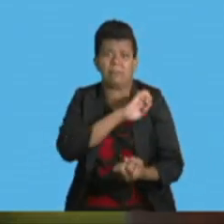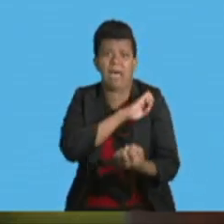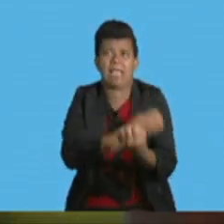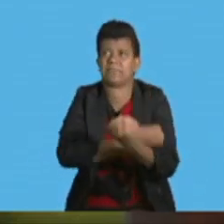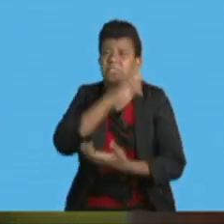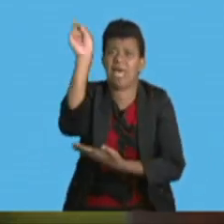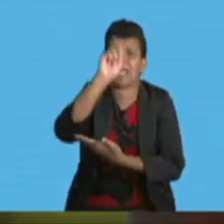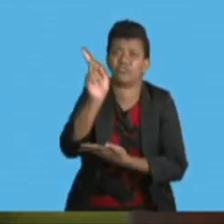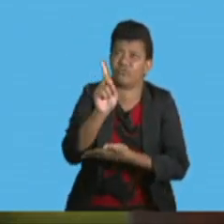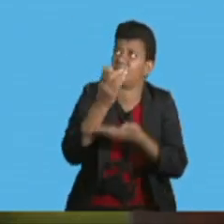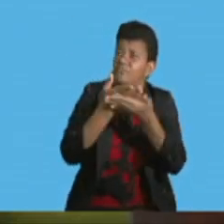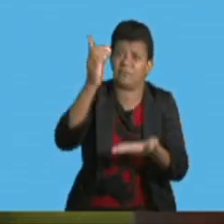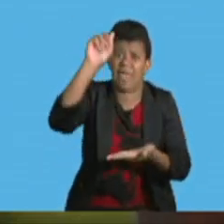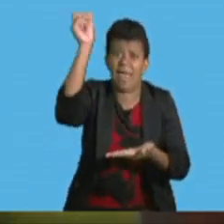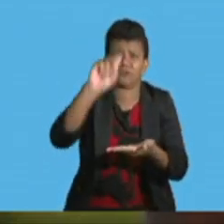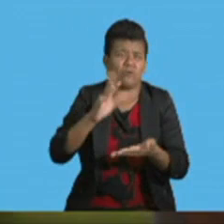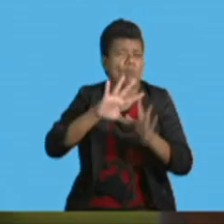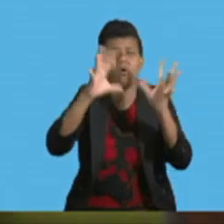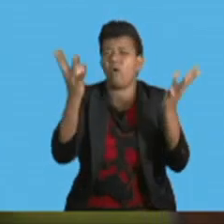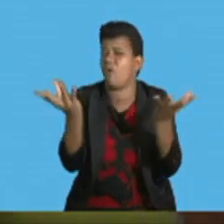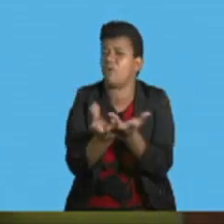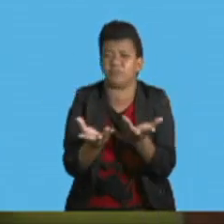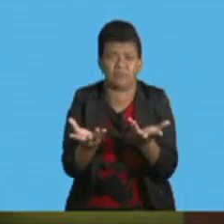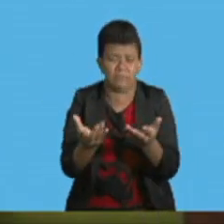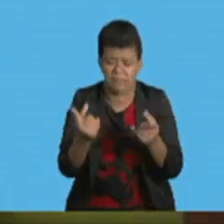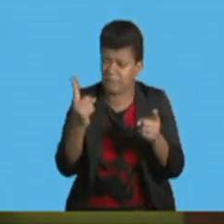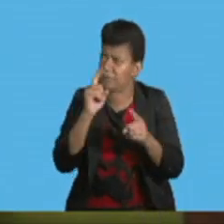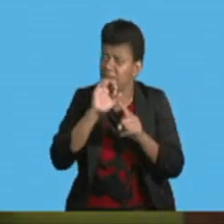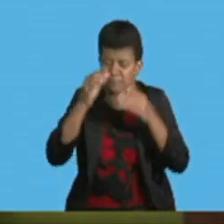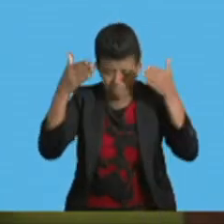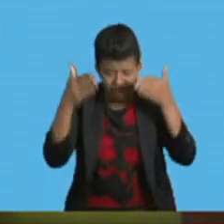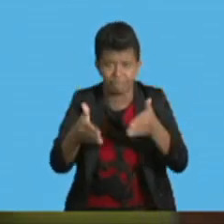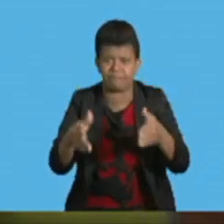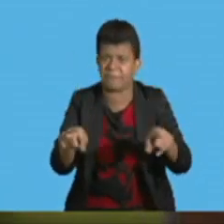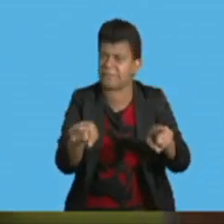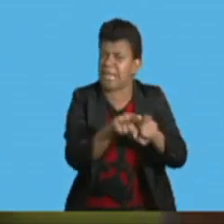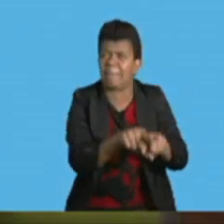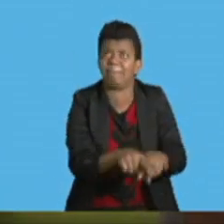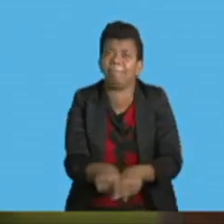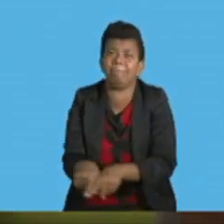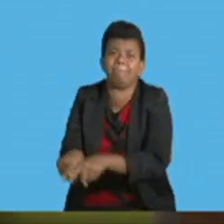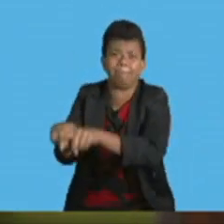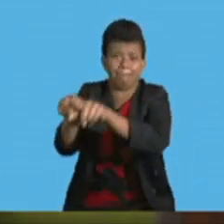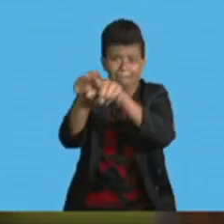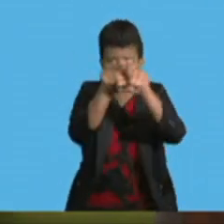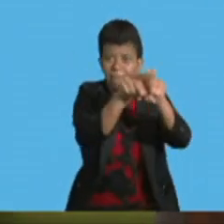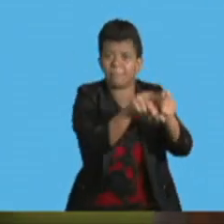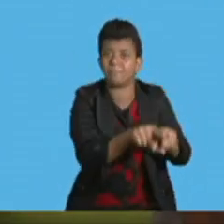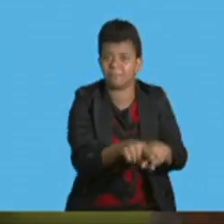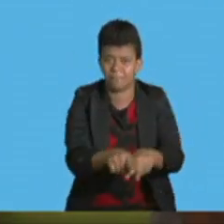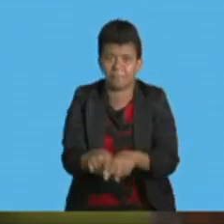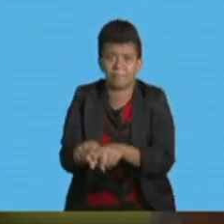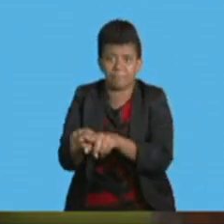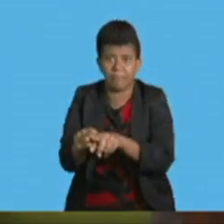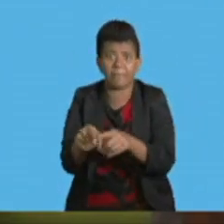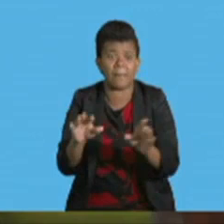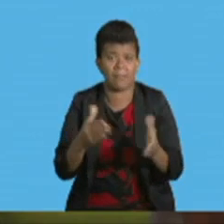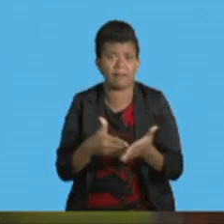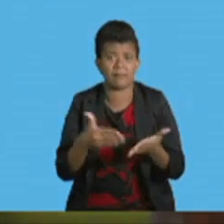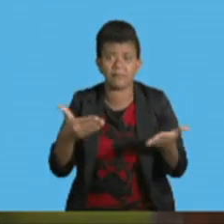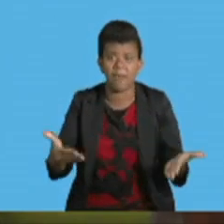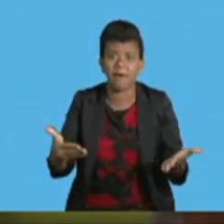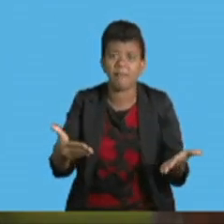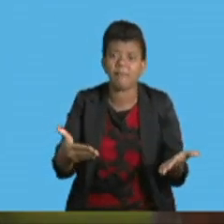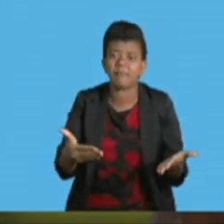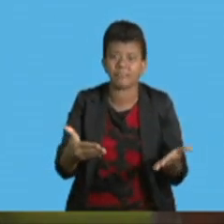It's a global trend. Globally also now, there is a realization that there is a huge